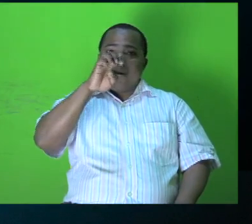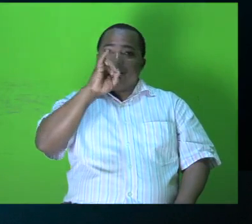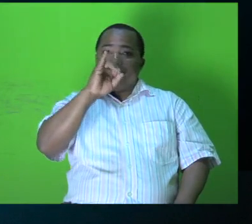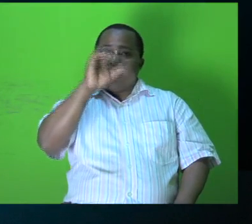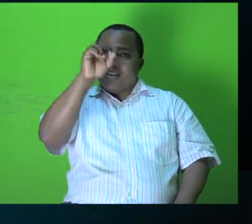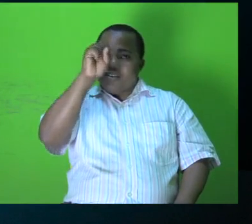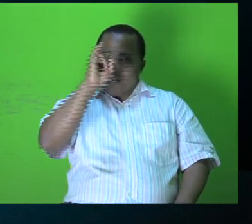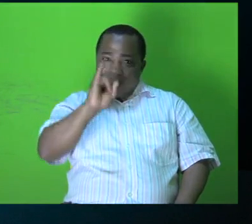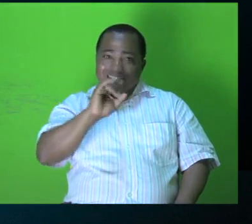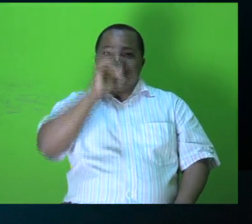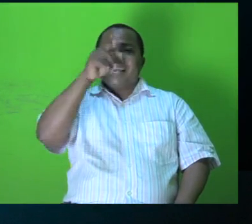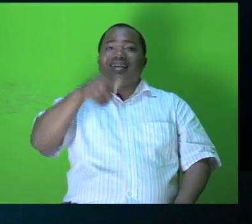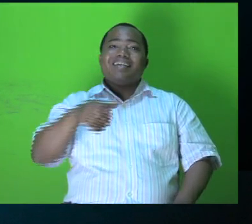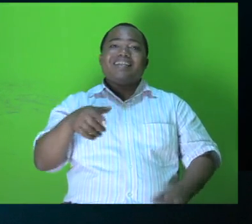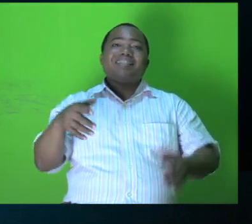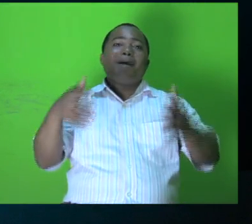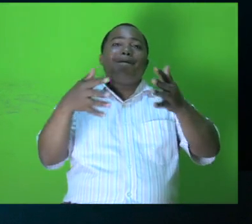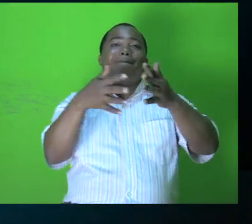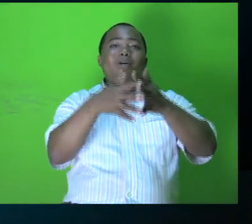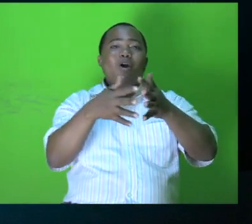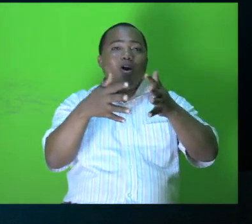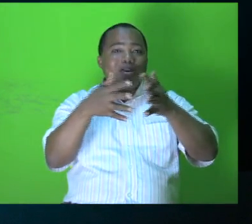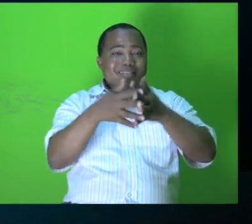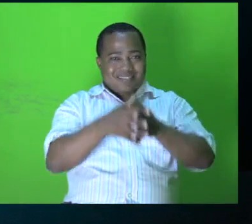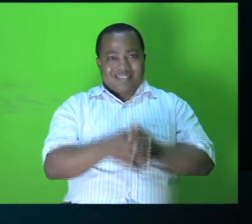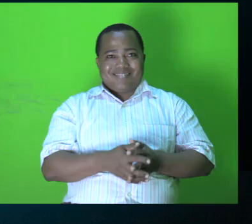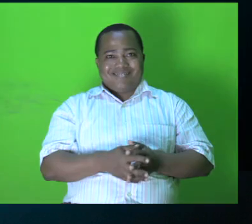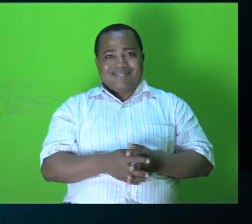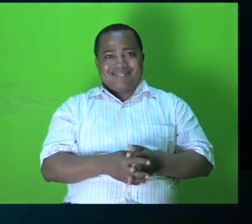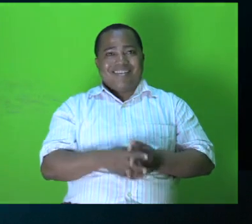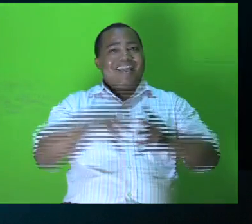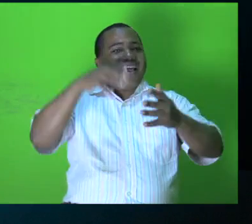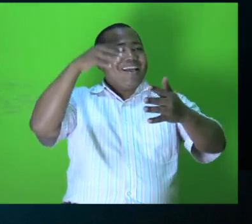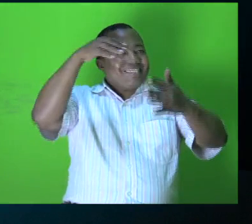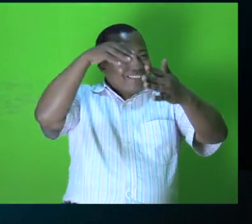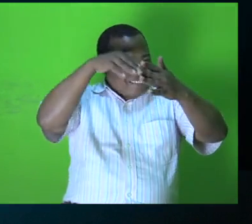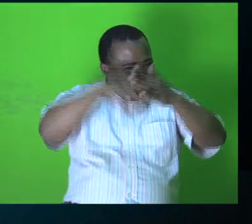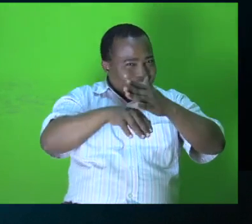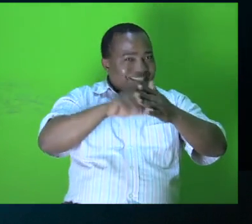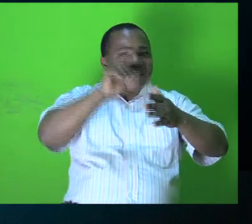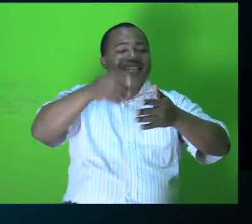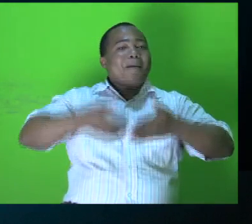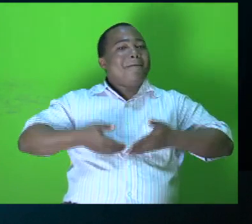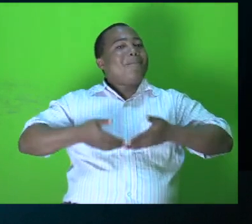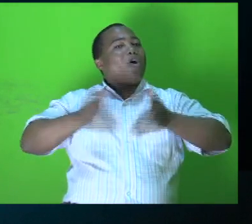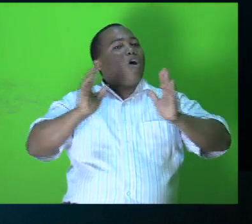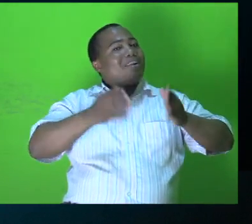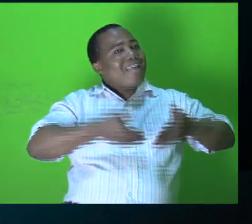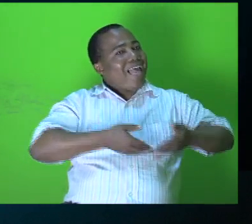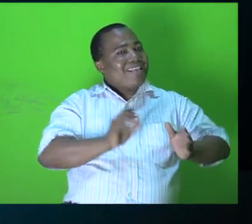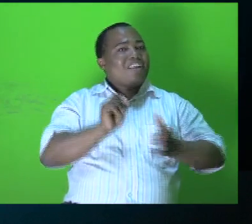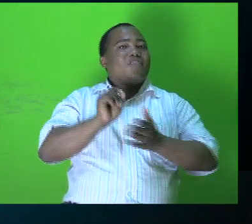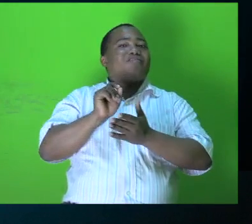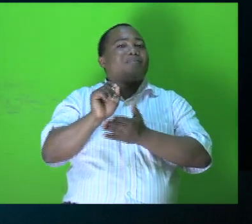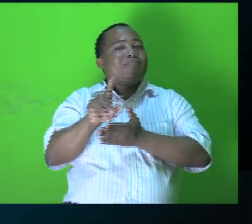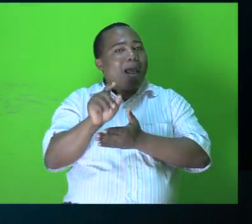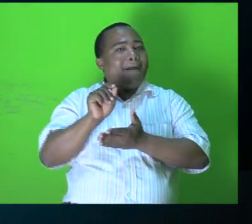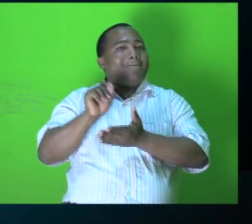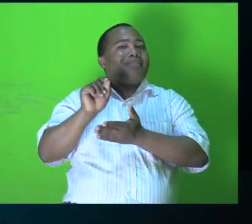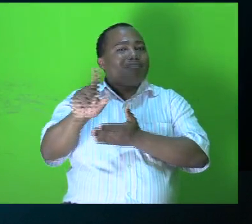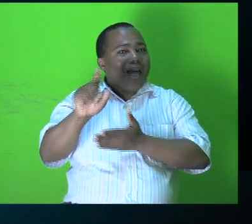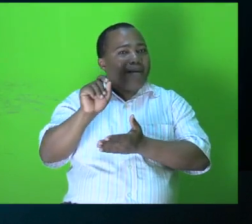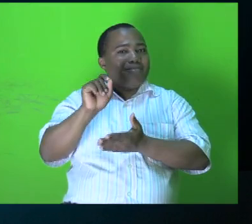meiosis is the process deals with the production of sperms